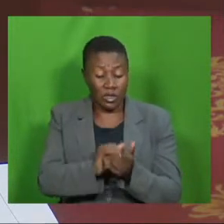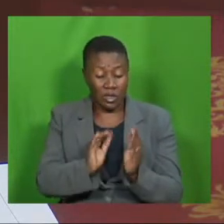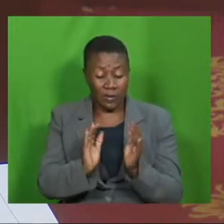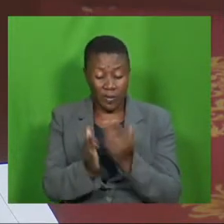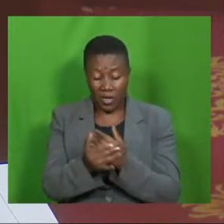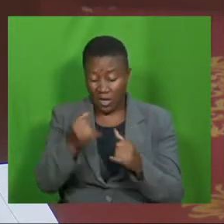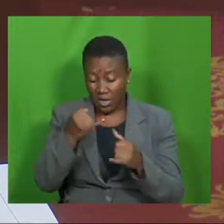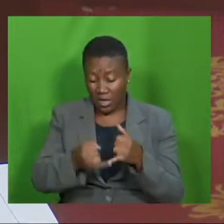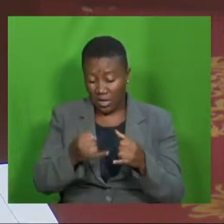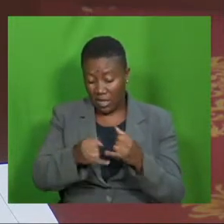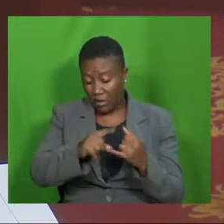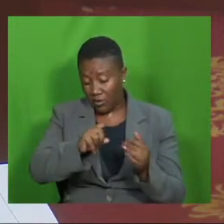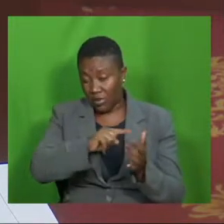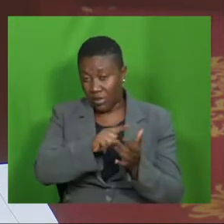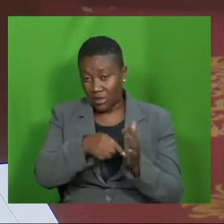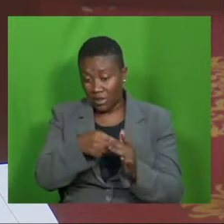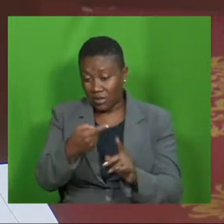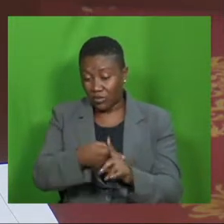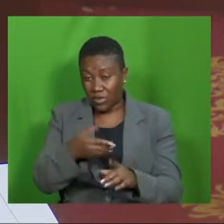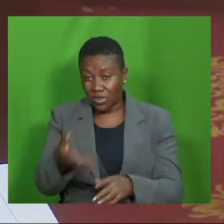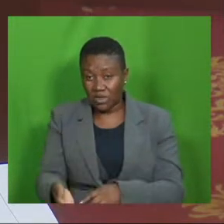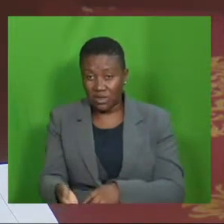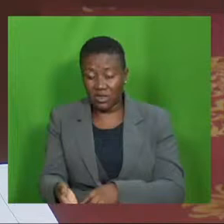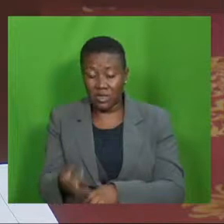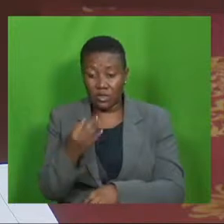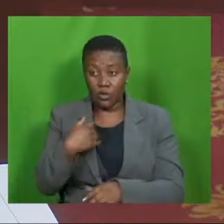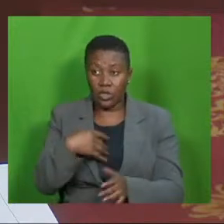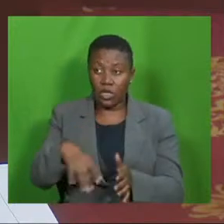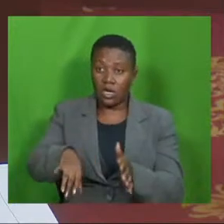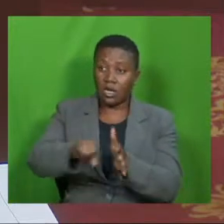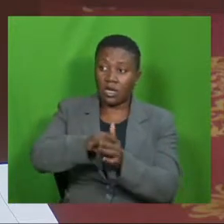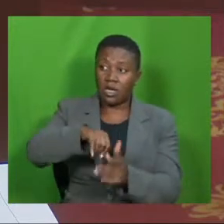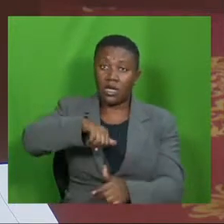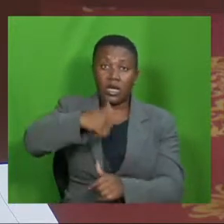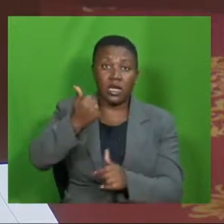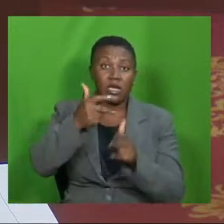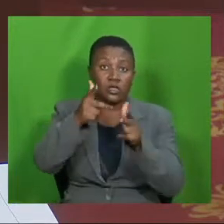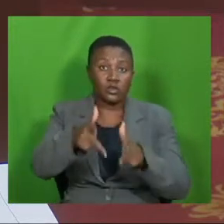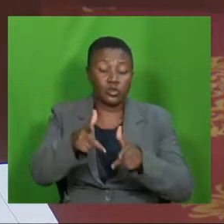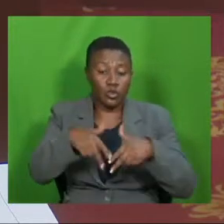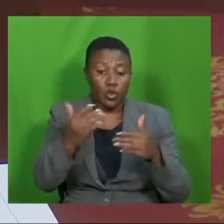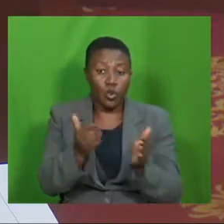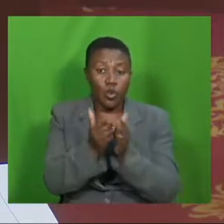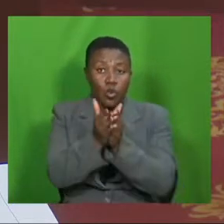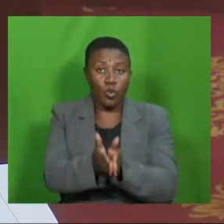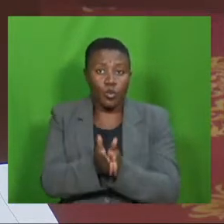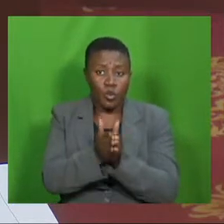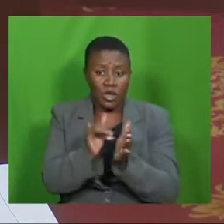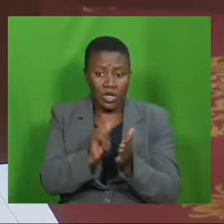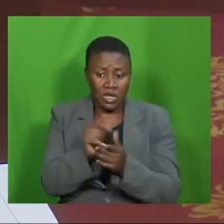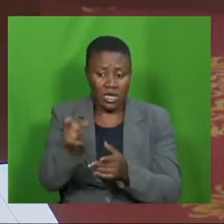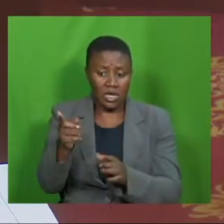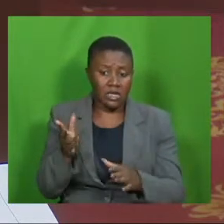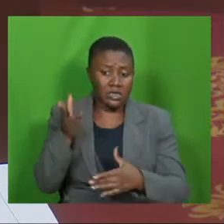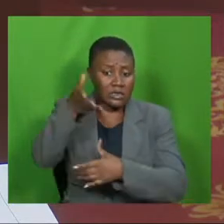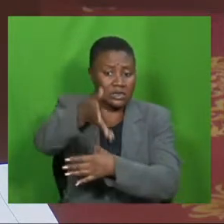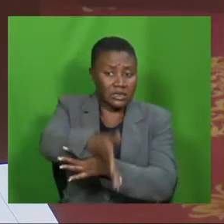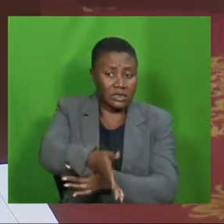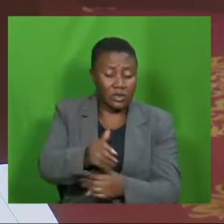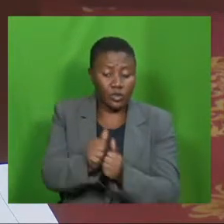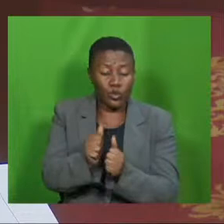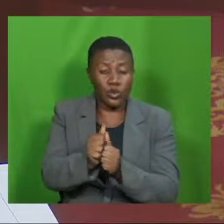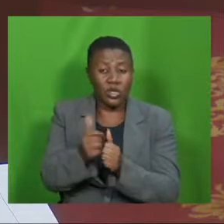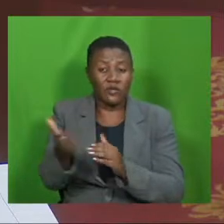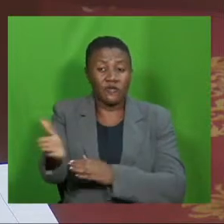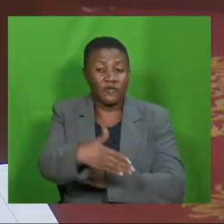we identify any vessel that has been engaged, the person will be fined and has to be paid before